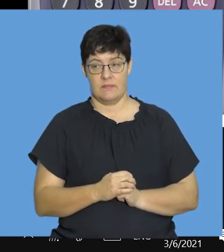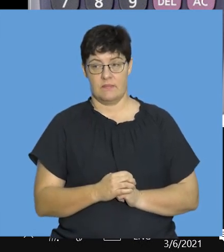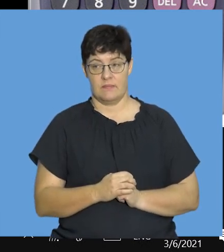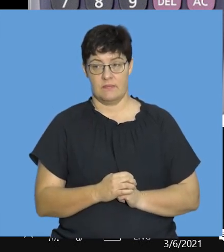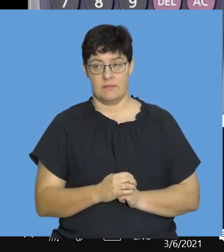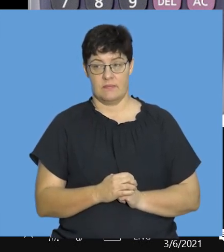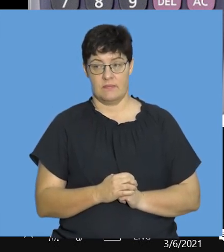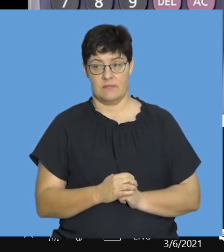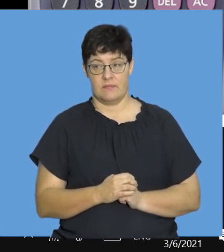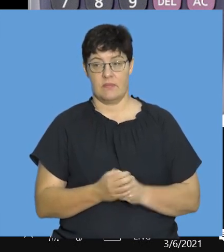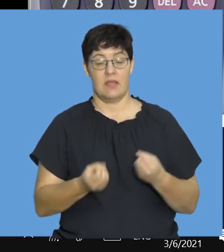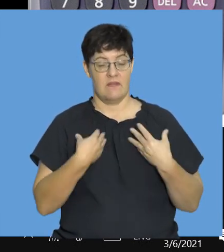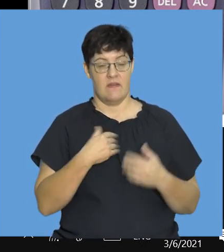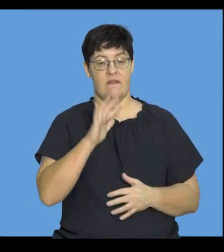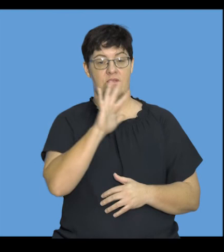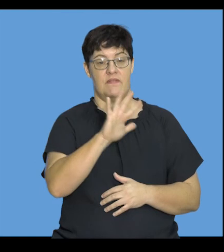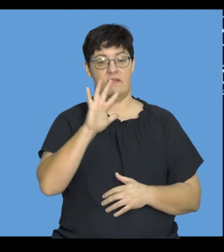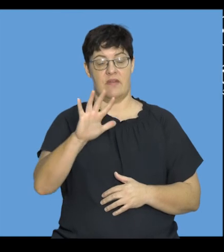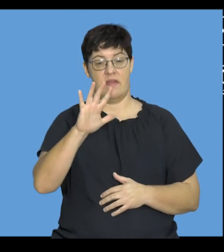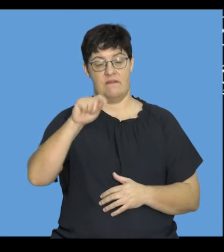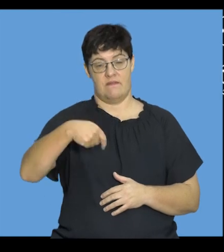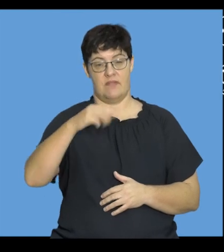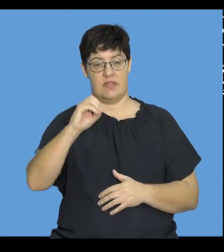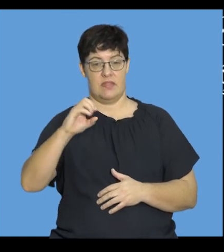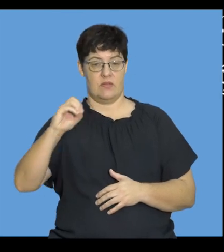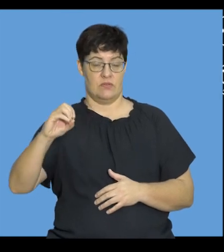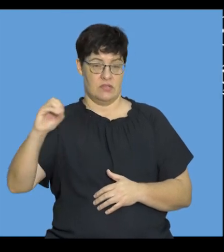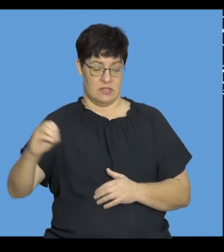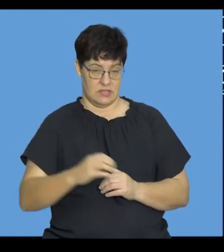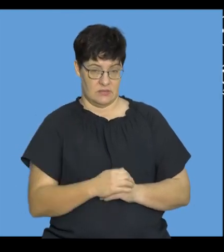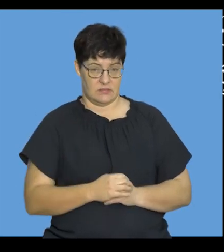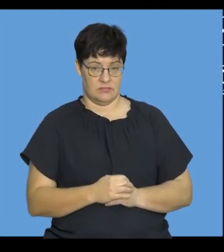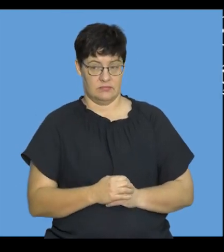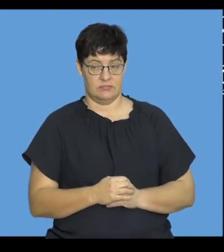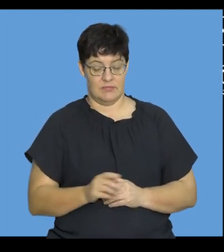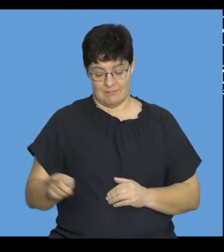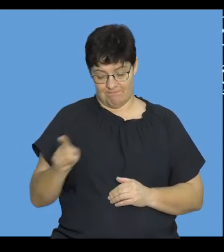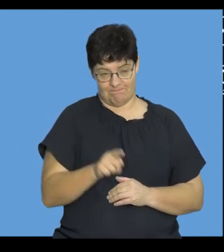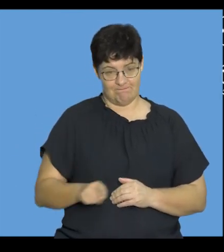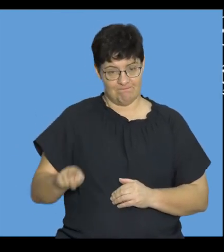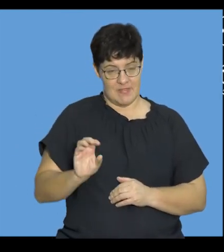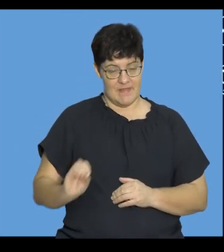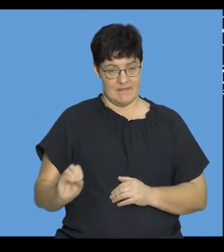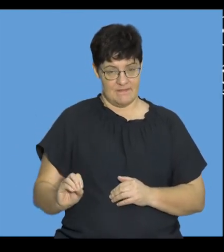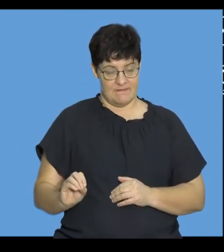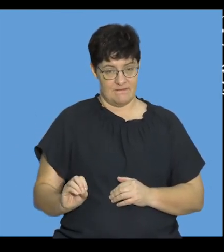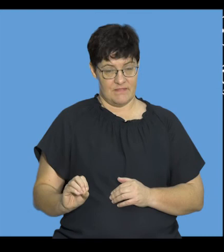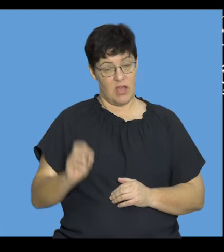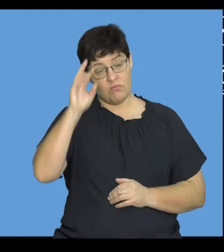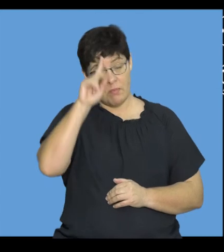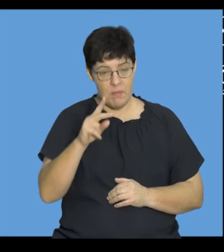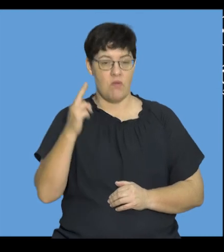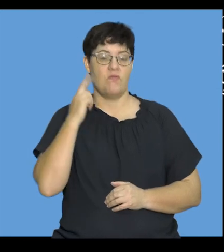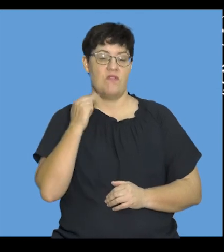and that will give me an amount of 55,000. So here we go, there's my 55,000. Remember, I'm dealing with November, so